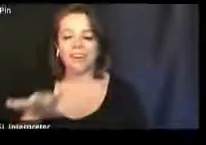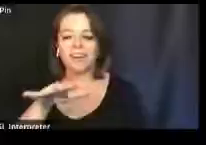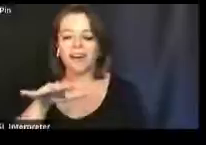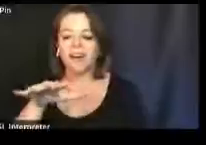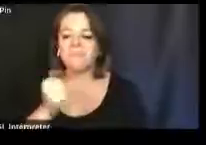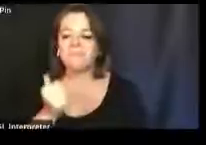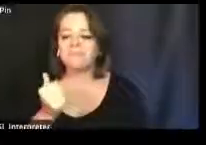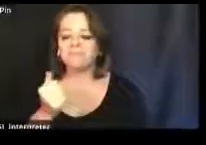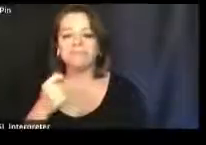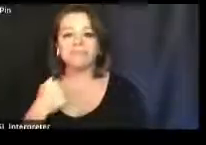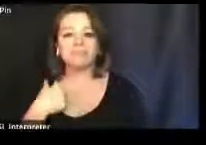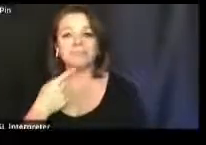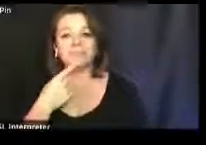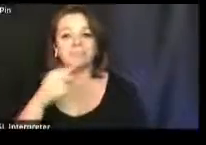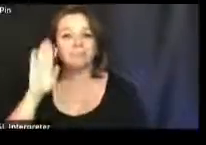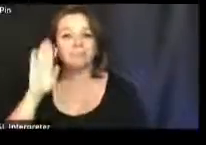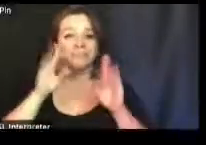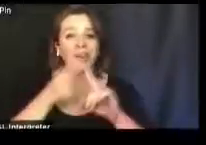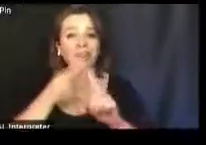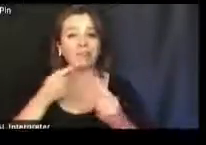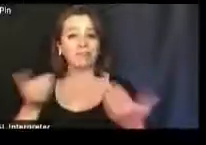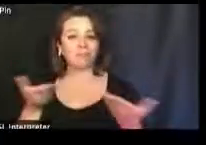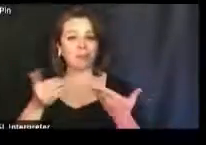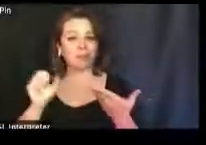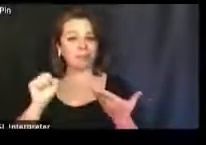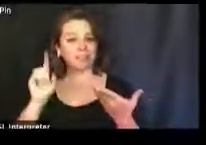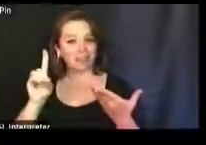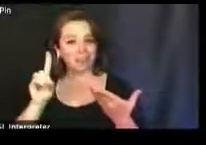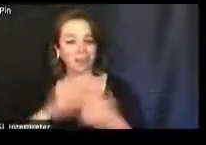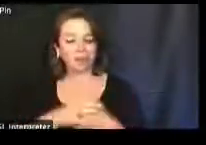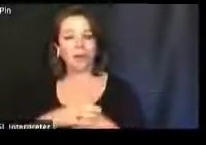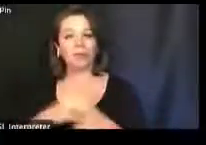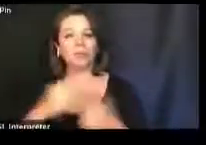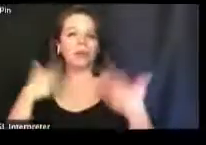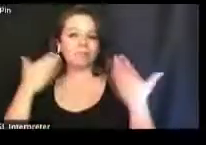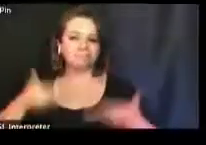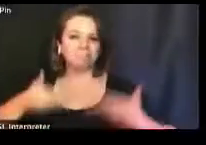you greetings from San Diego. I'm Patricia Sinai.